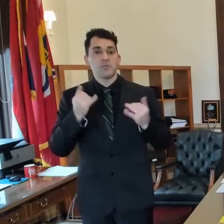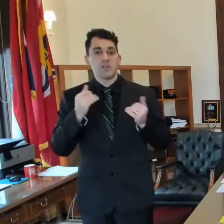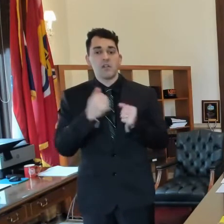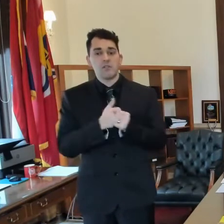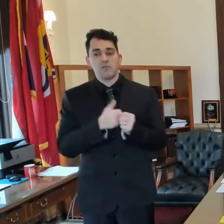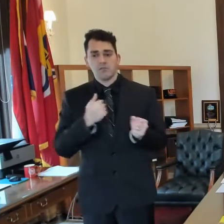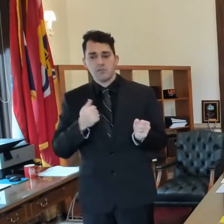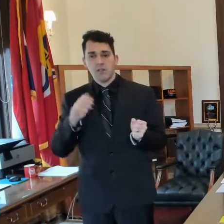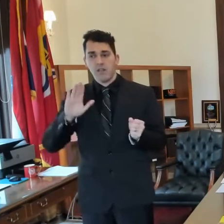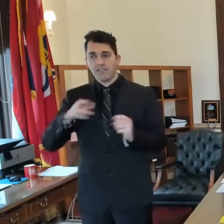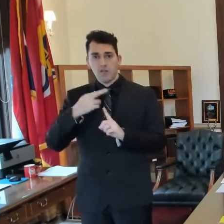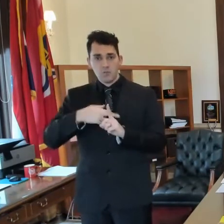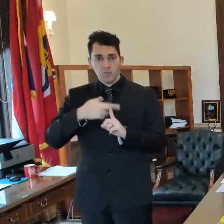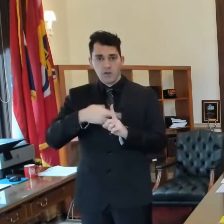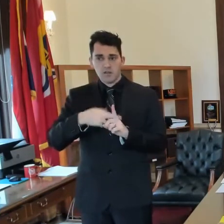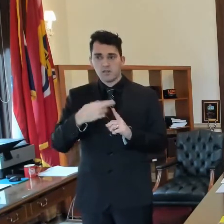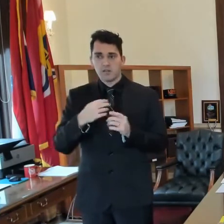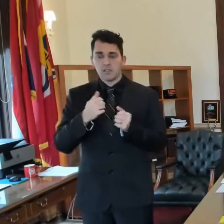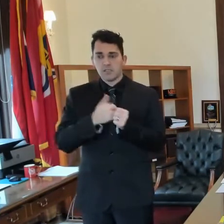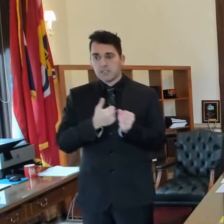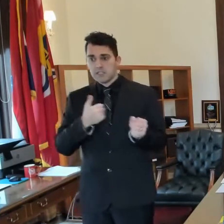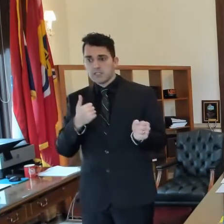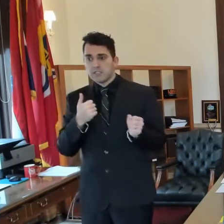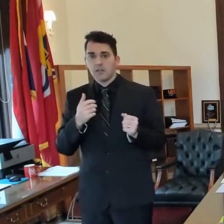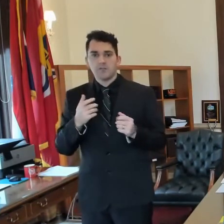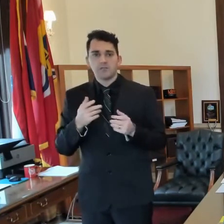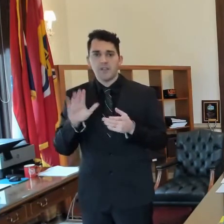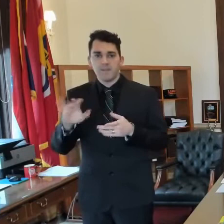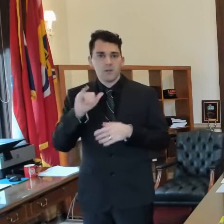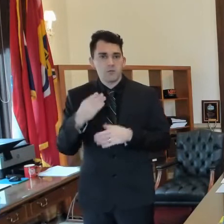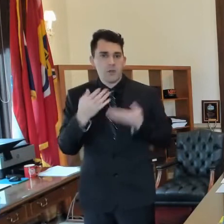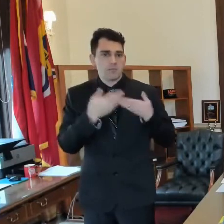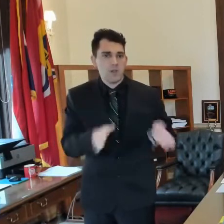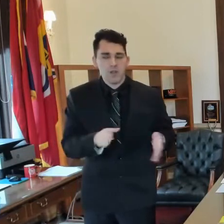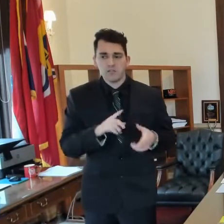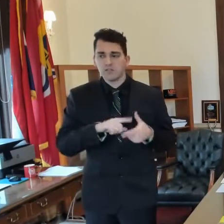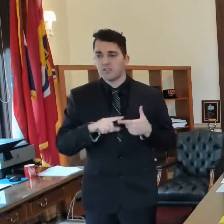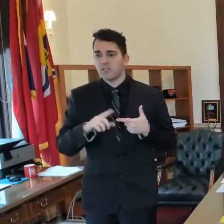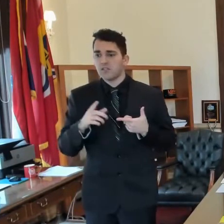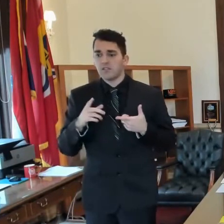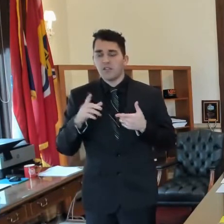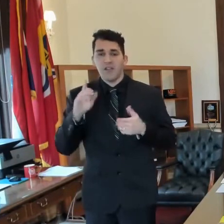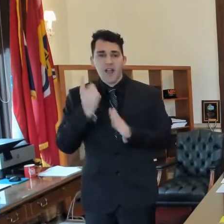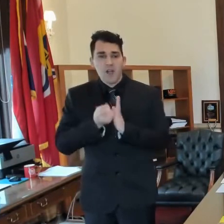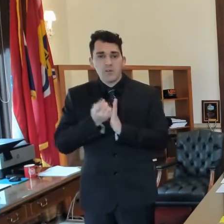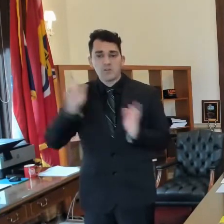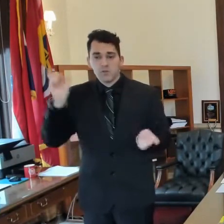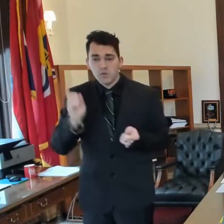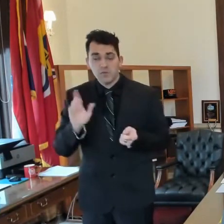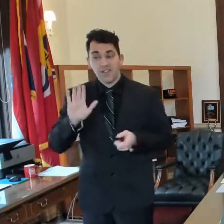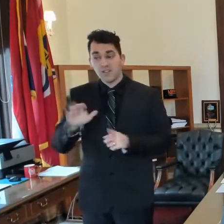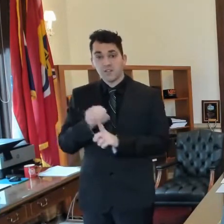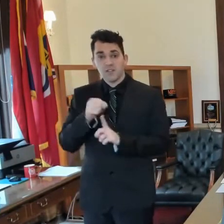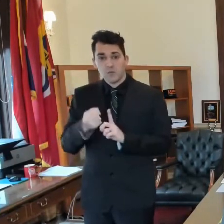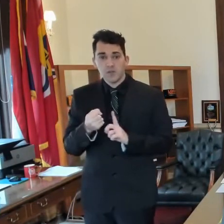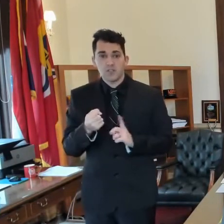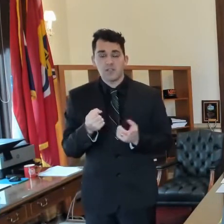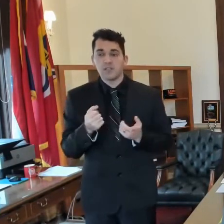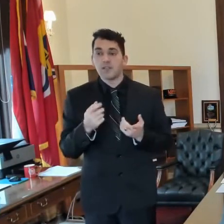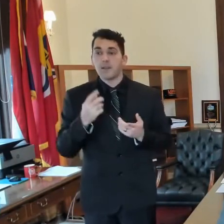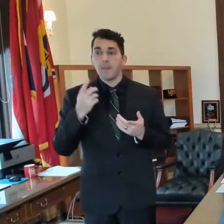their jobs or had their hours reduced, their financial situation, ultimately they will have to pay